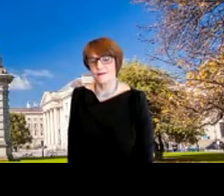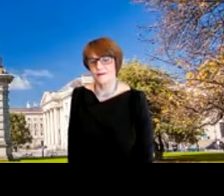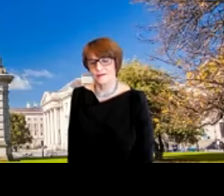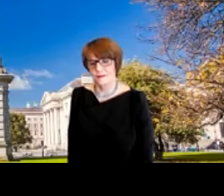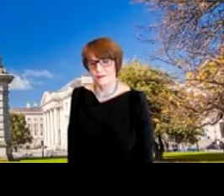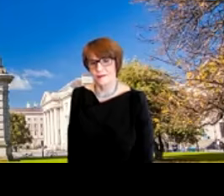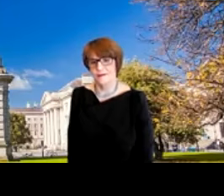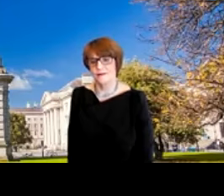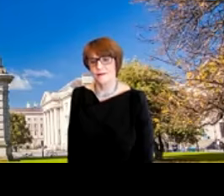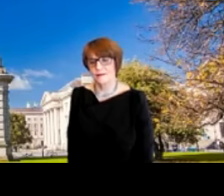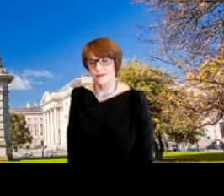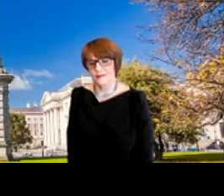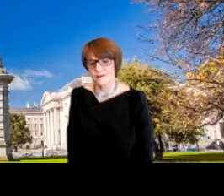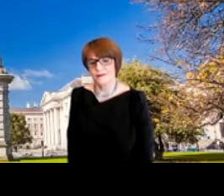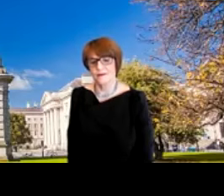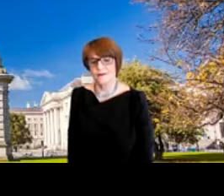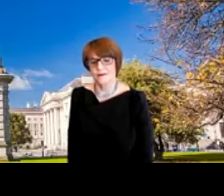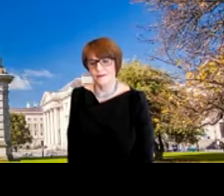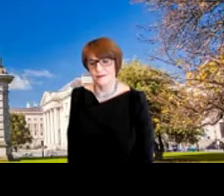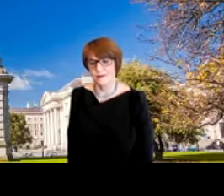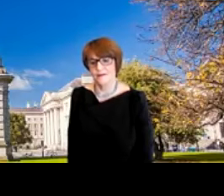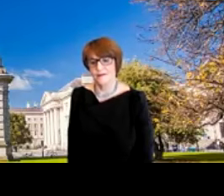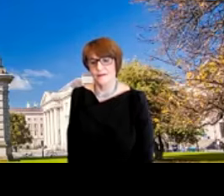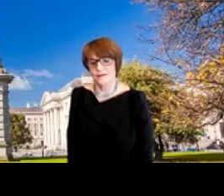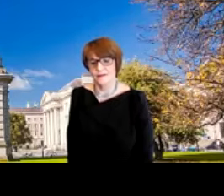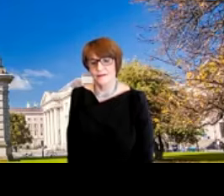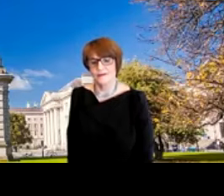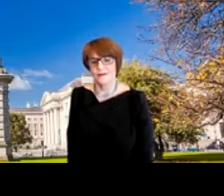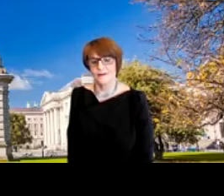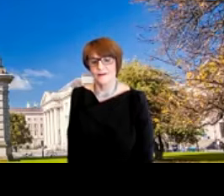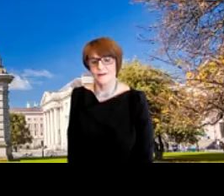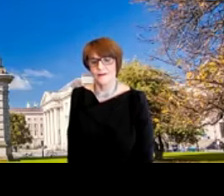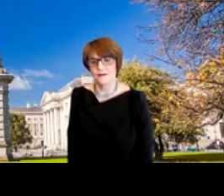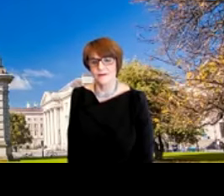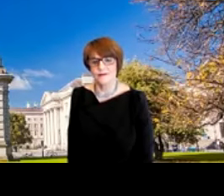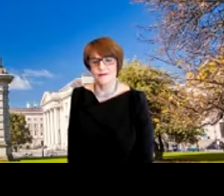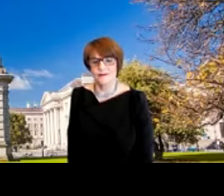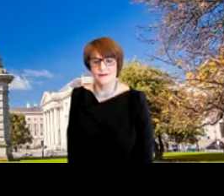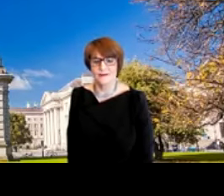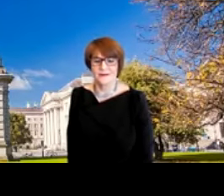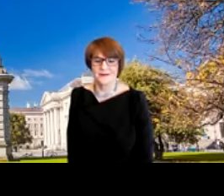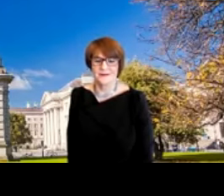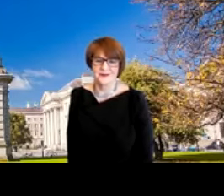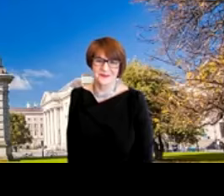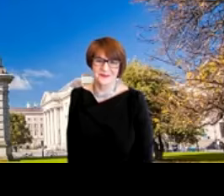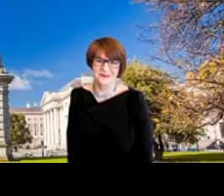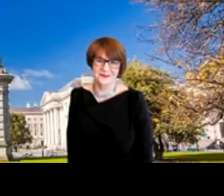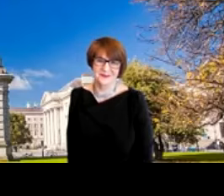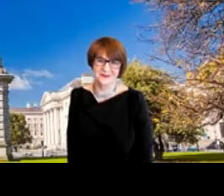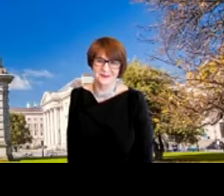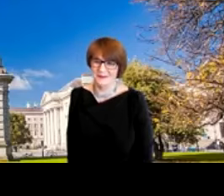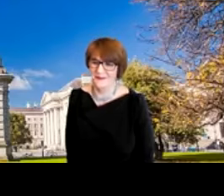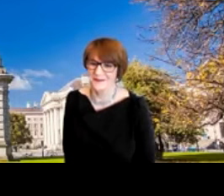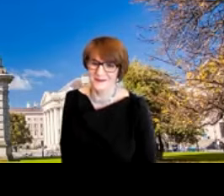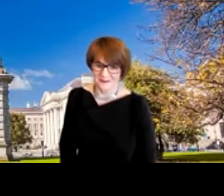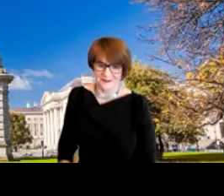intellectual disability to age successfully in Ireland. I want to again thank you for the invitation to launch this